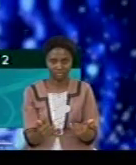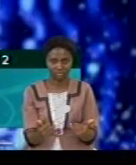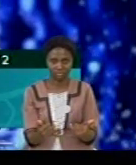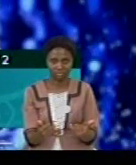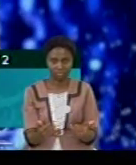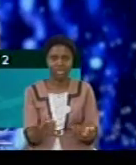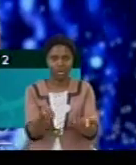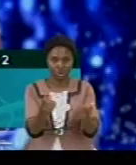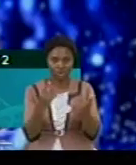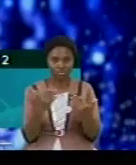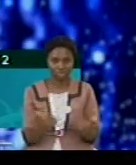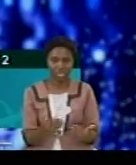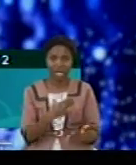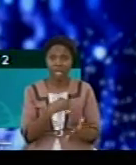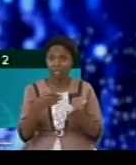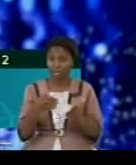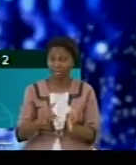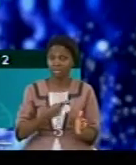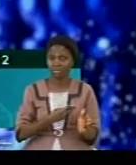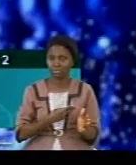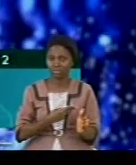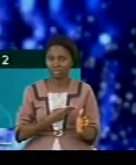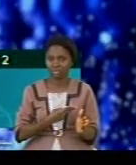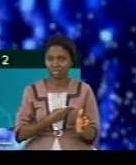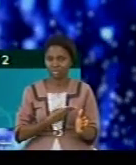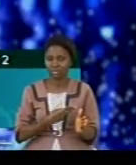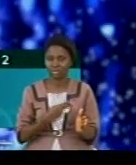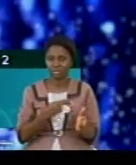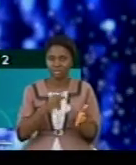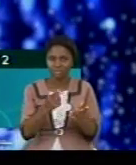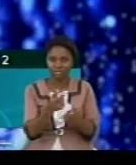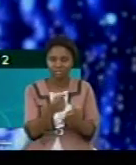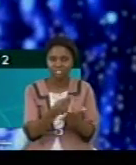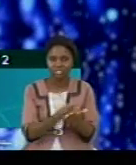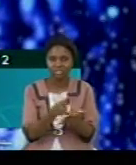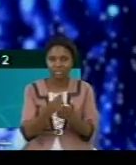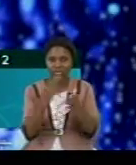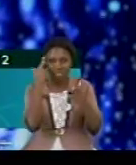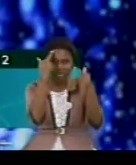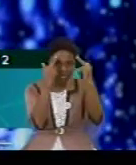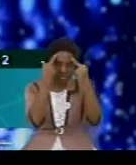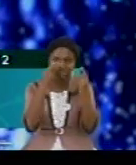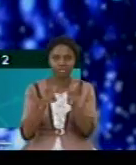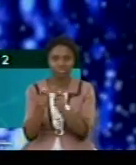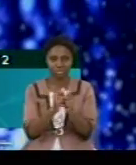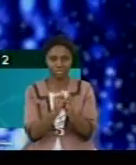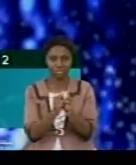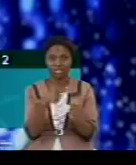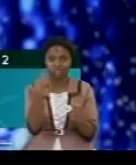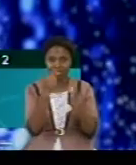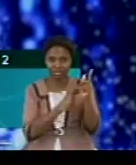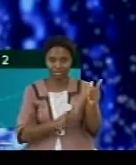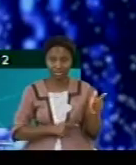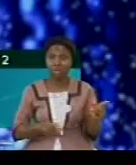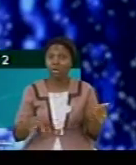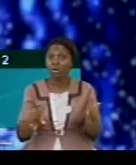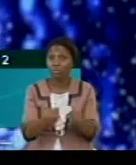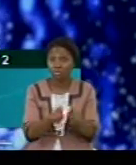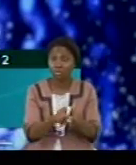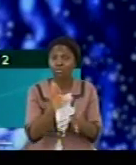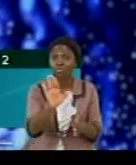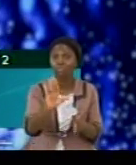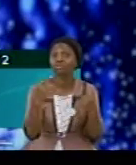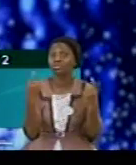Come now, and let us reason together, saith the Lord. Though your sins be as scarlet, they shall be as white as